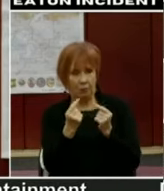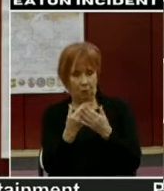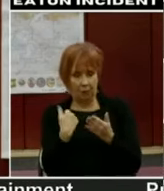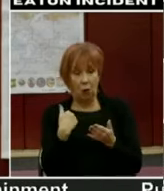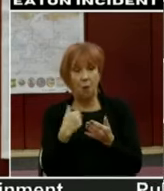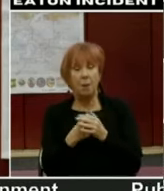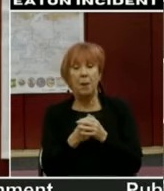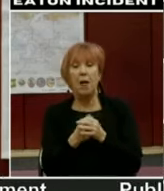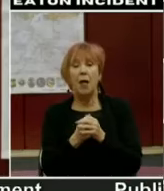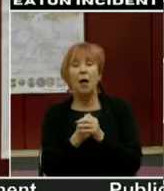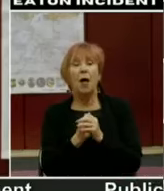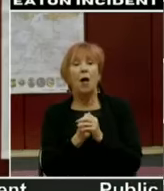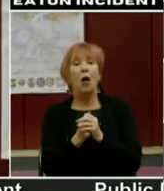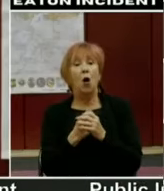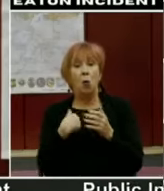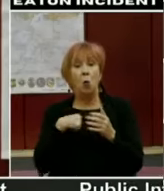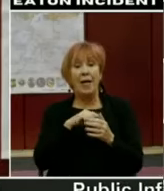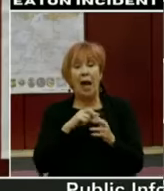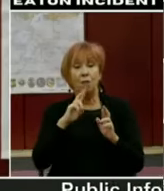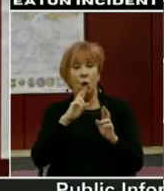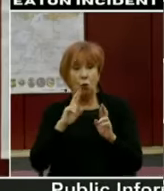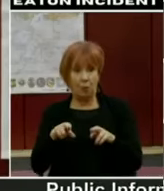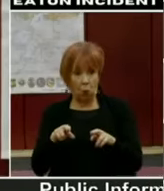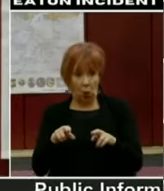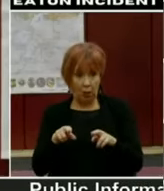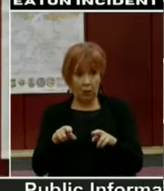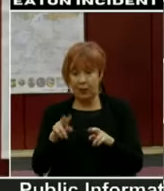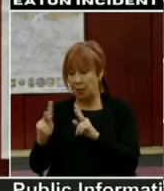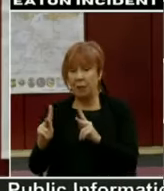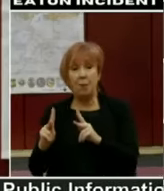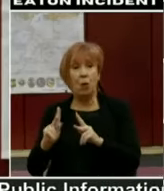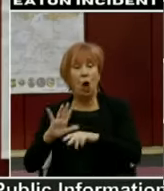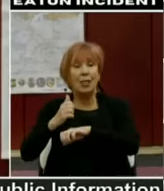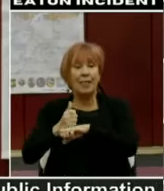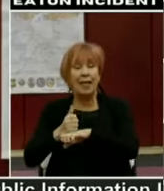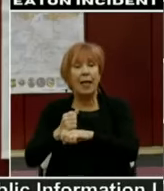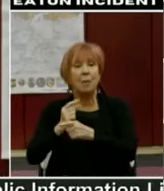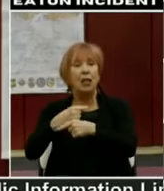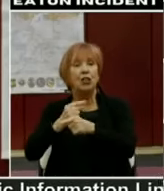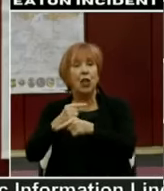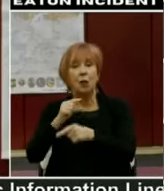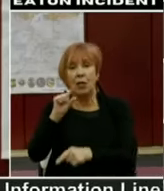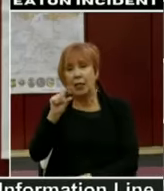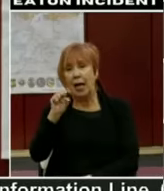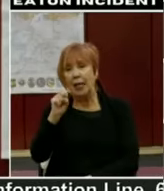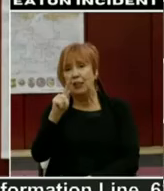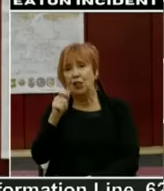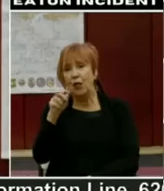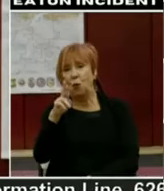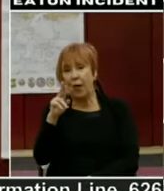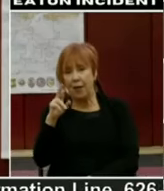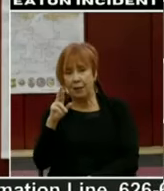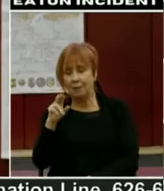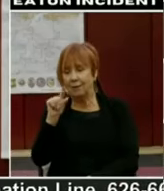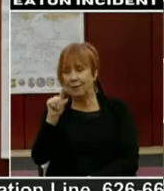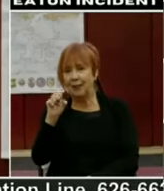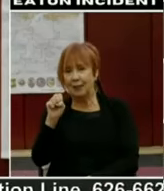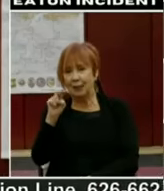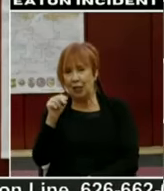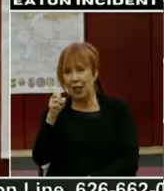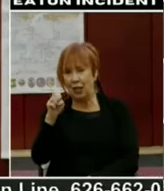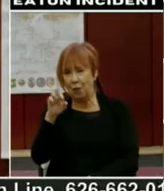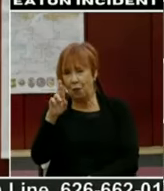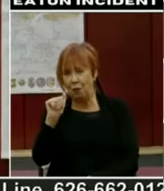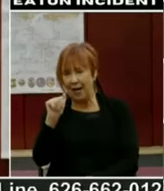of generators that have been hooked up in a manner that's unsafe. Please work with a licensed electrician